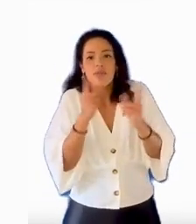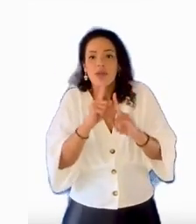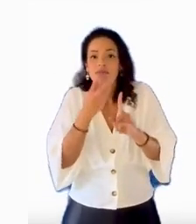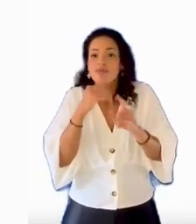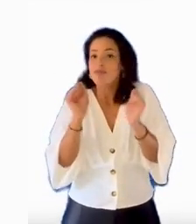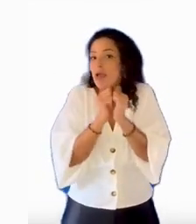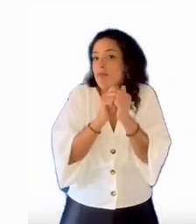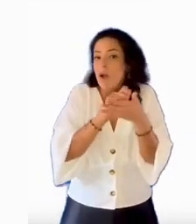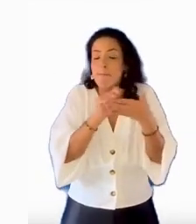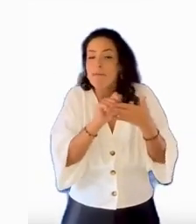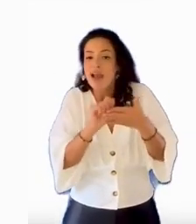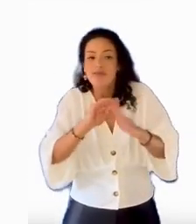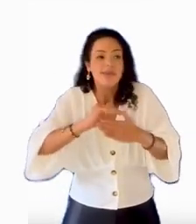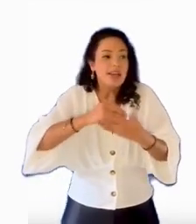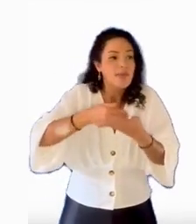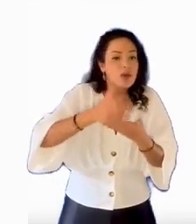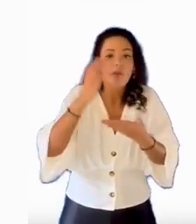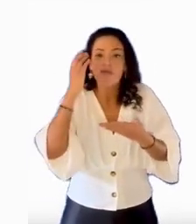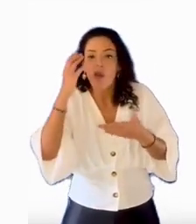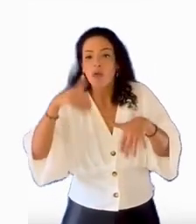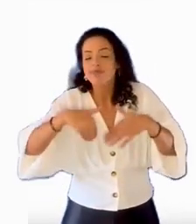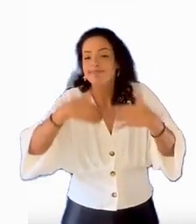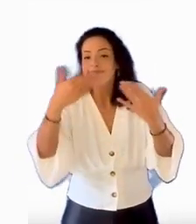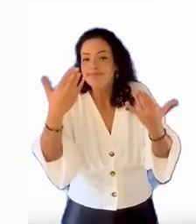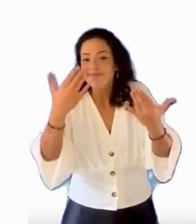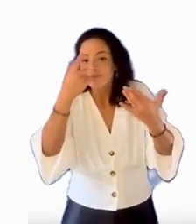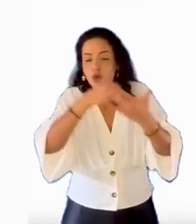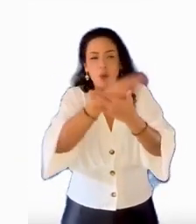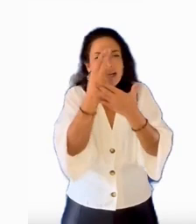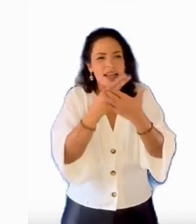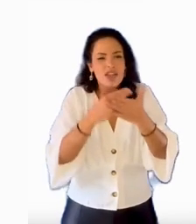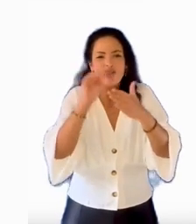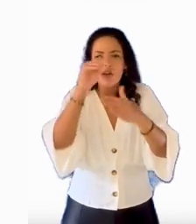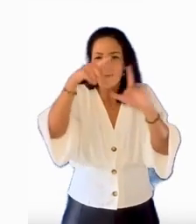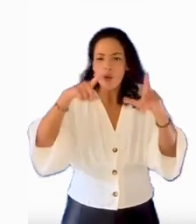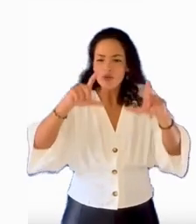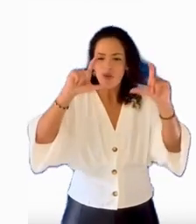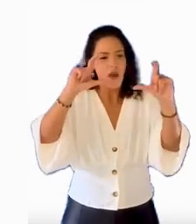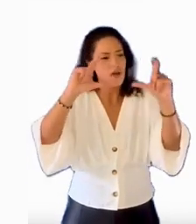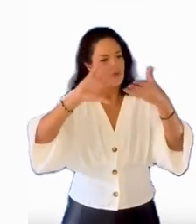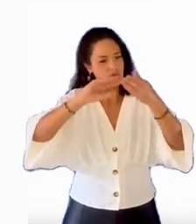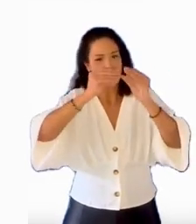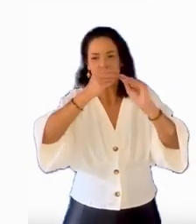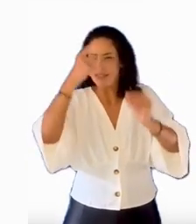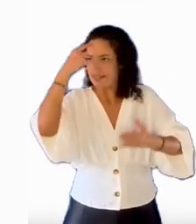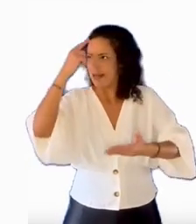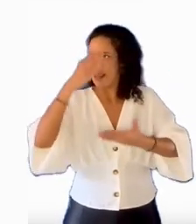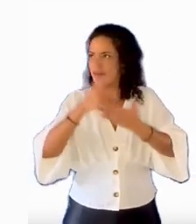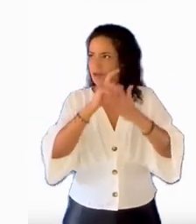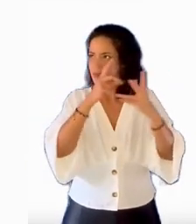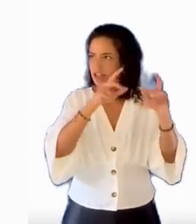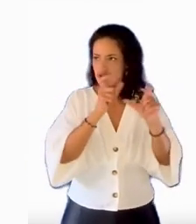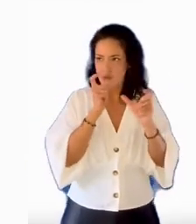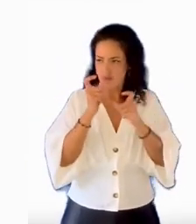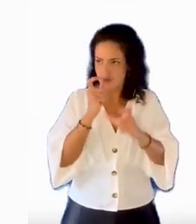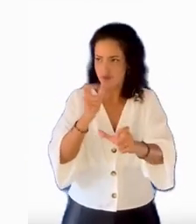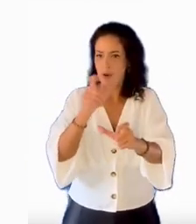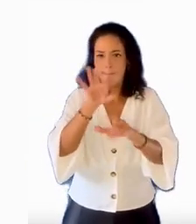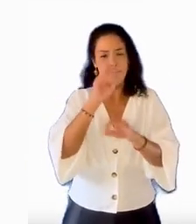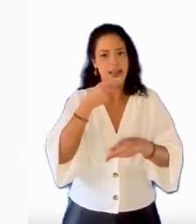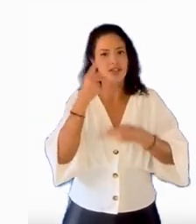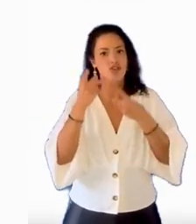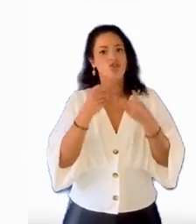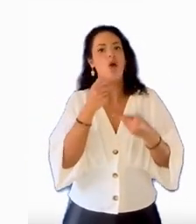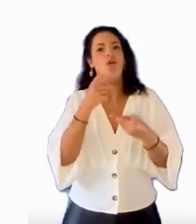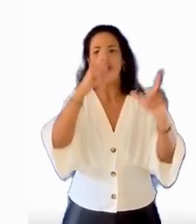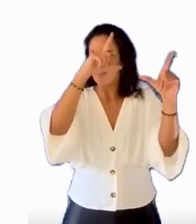use paper and pen, your laptop or your phone. You can illustrate a postcard, craft an affirmation, take a photograph, select a song. It's